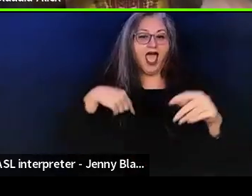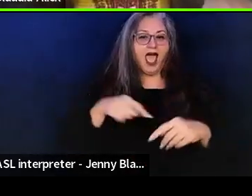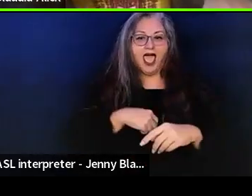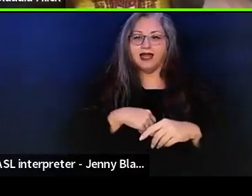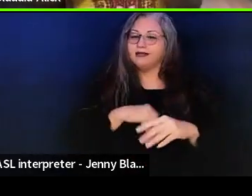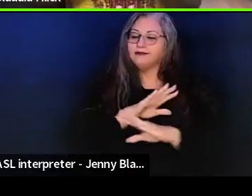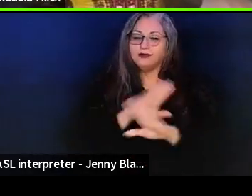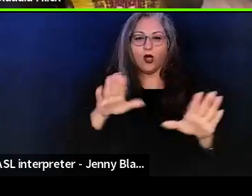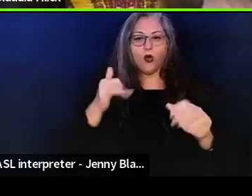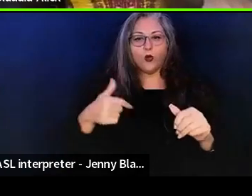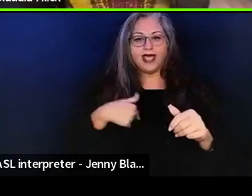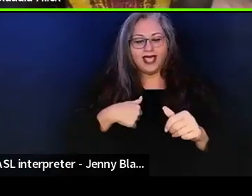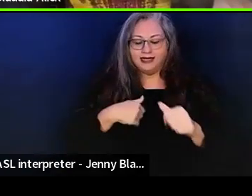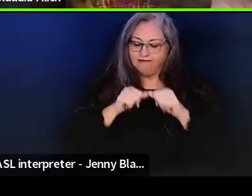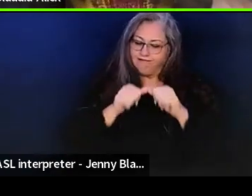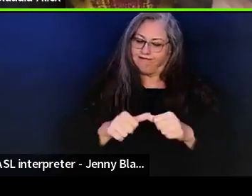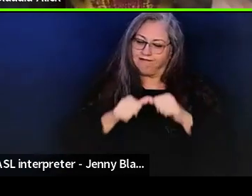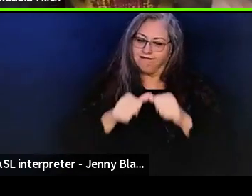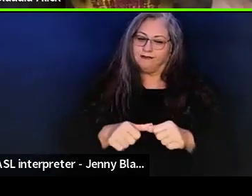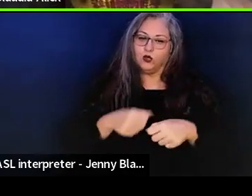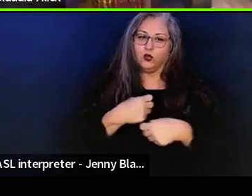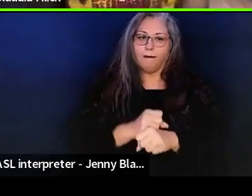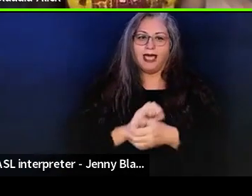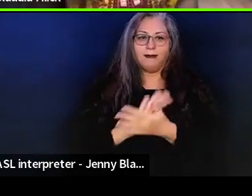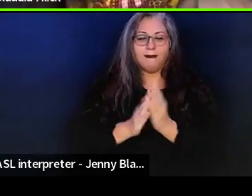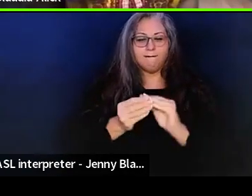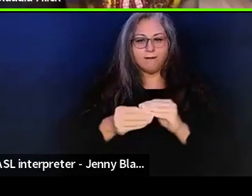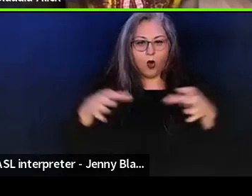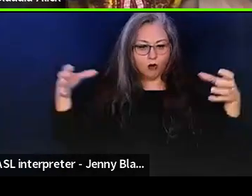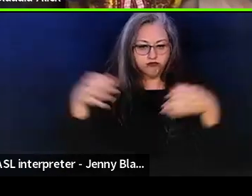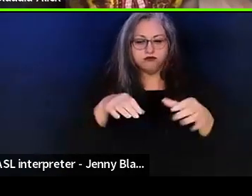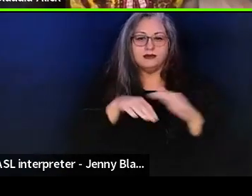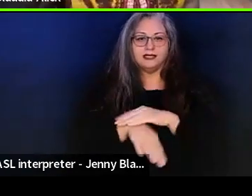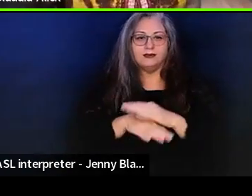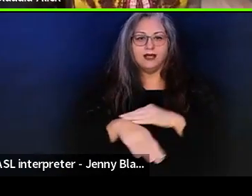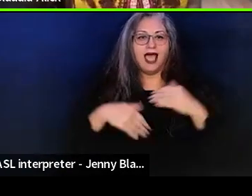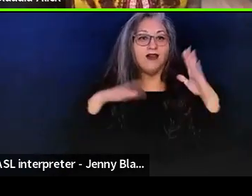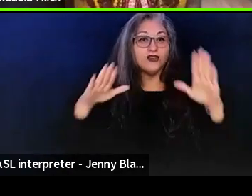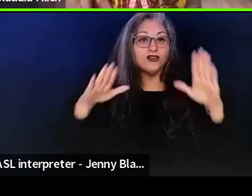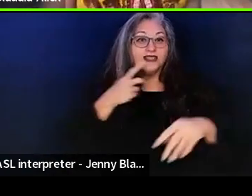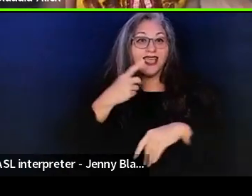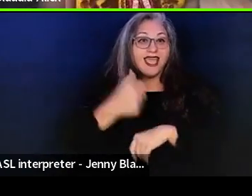the never-ending path to making it more accessible. Let's have a great day, everybody.